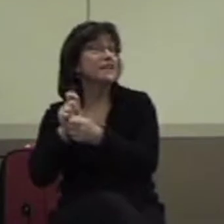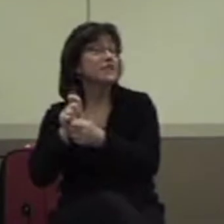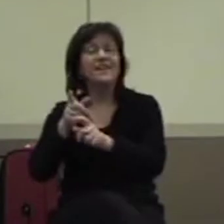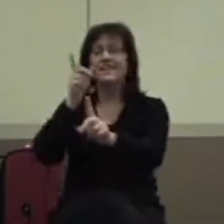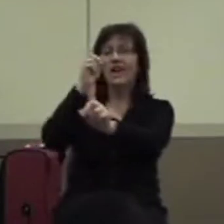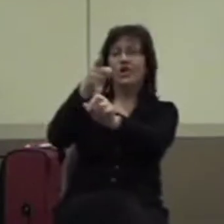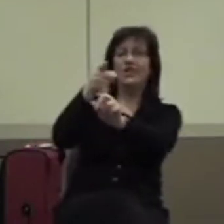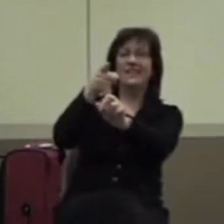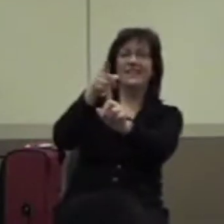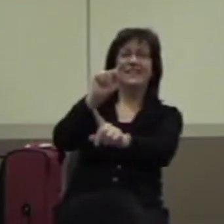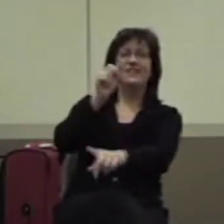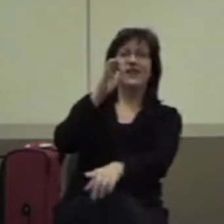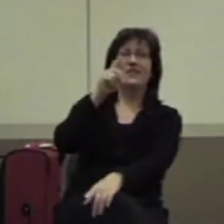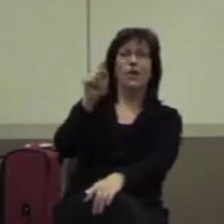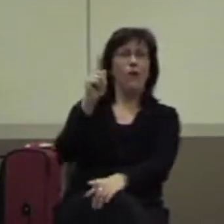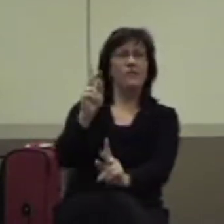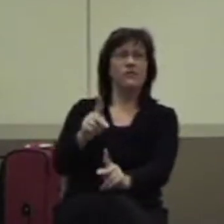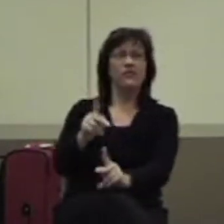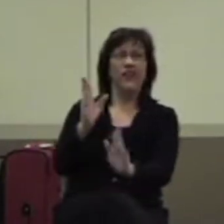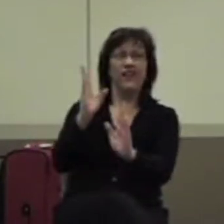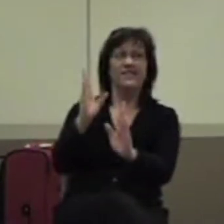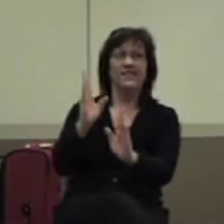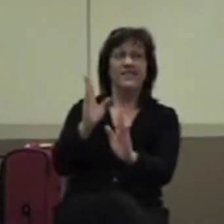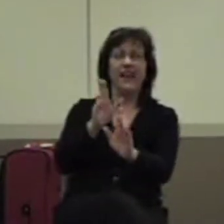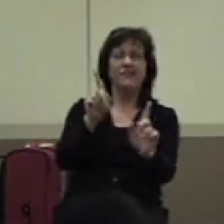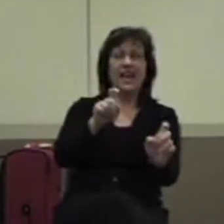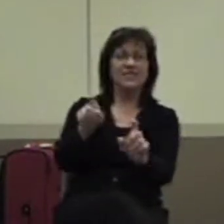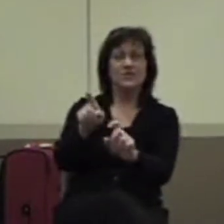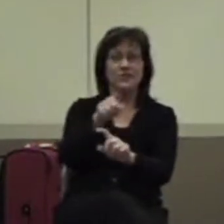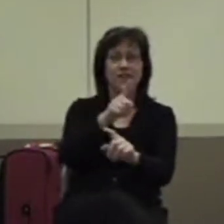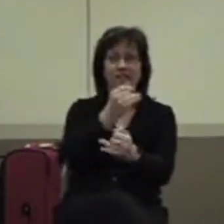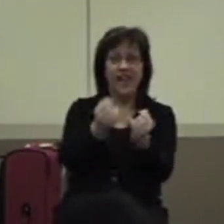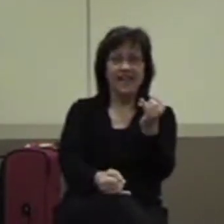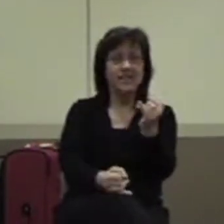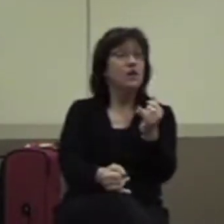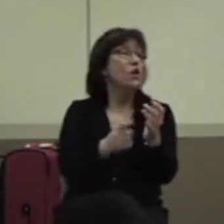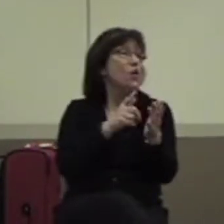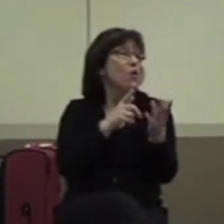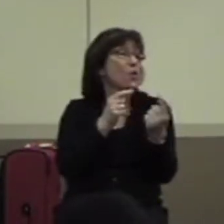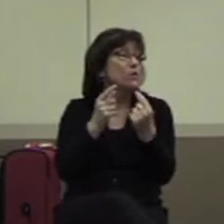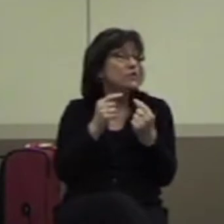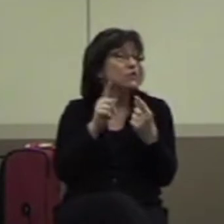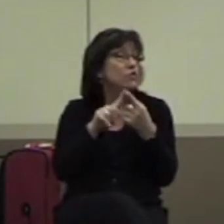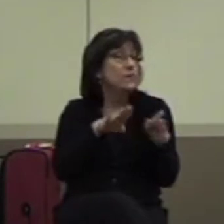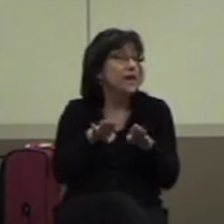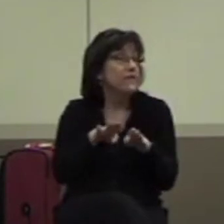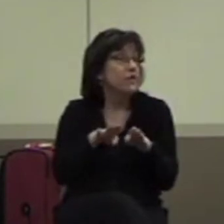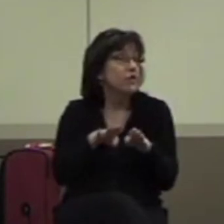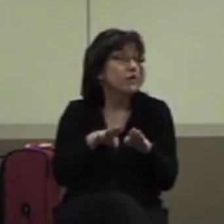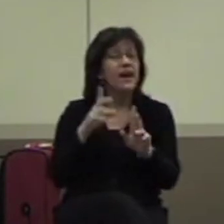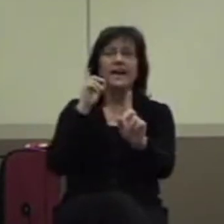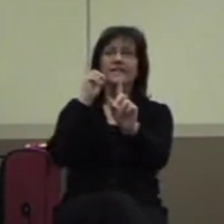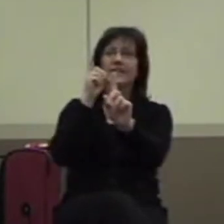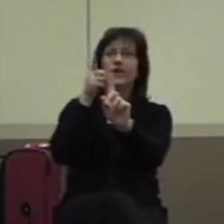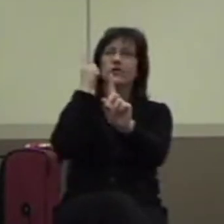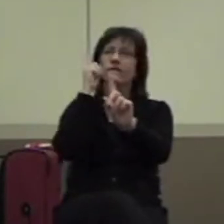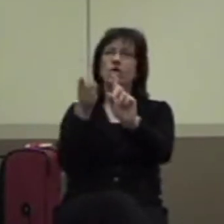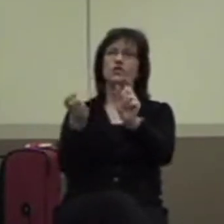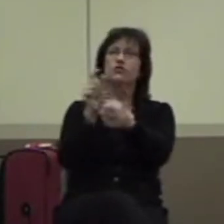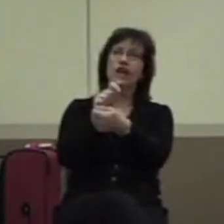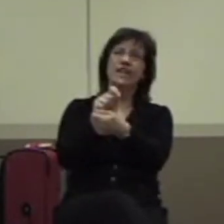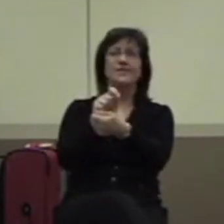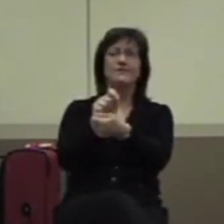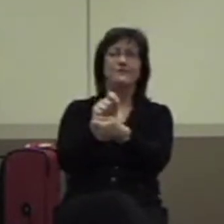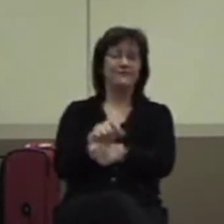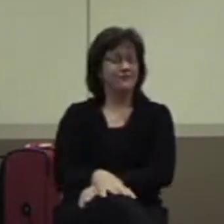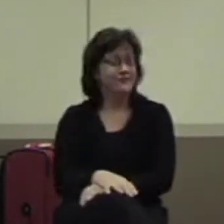Target. One person was listening. I'm going to test you on that at the end, so be ready. We want to do what to behavior? Targeted. Okay,